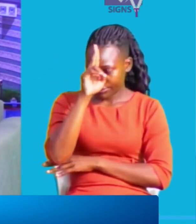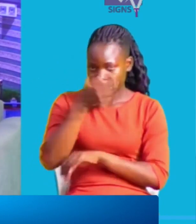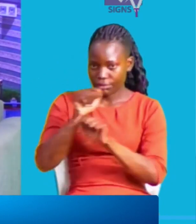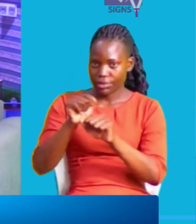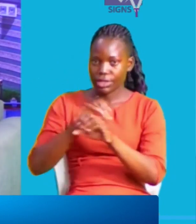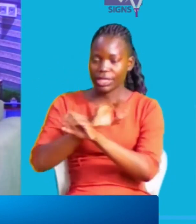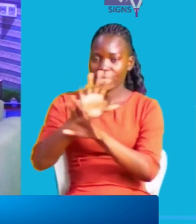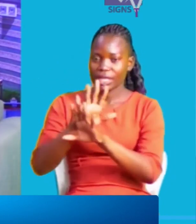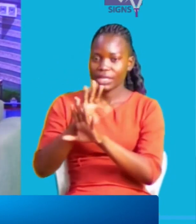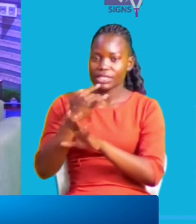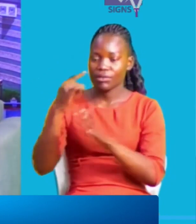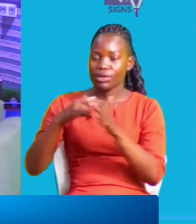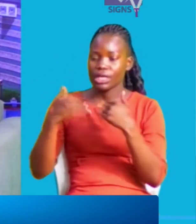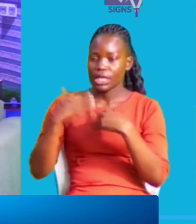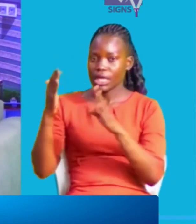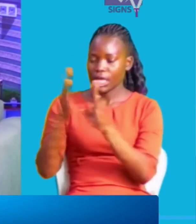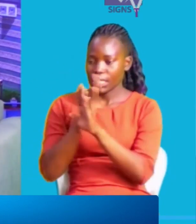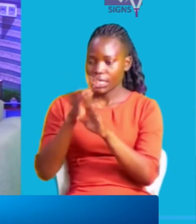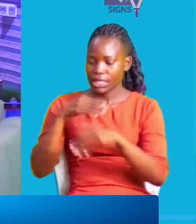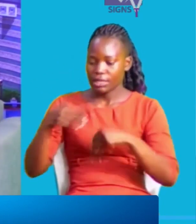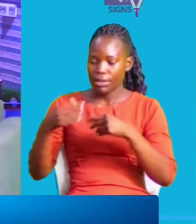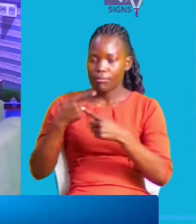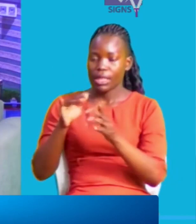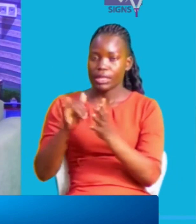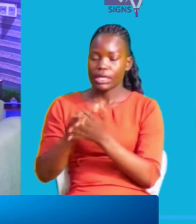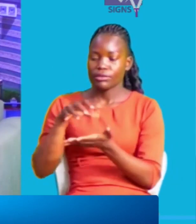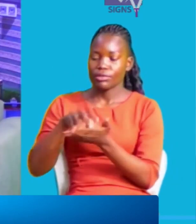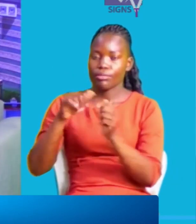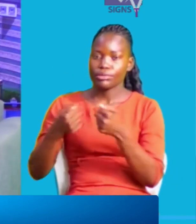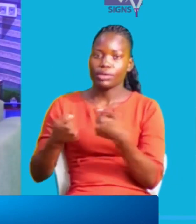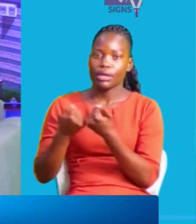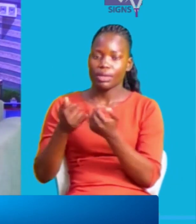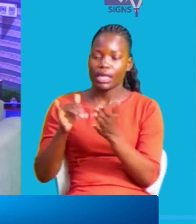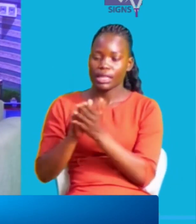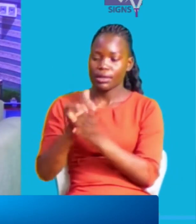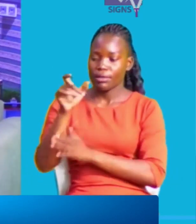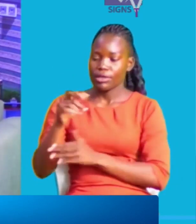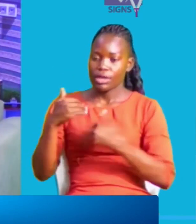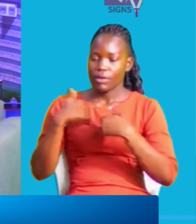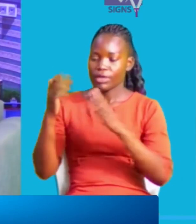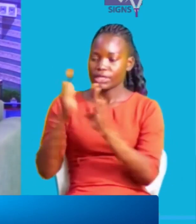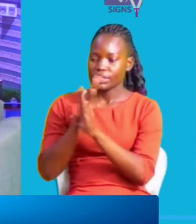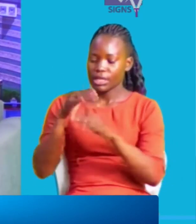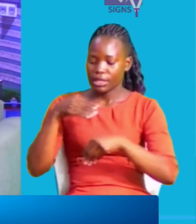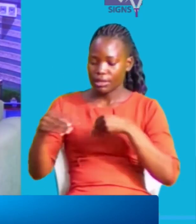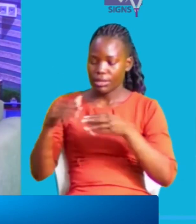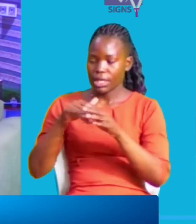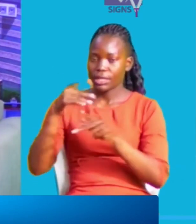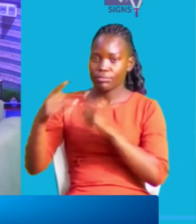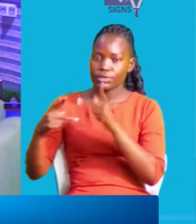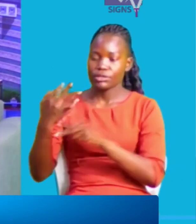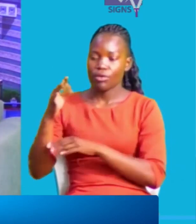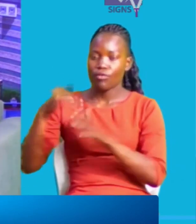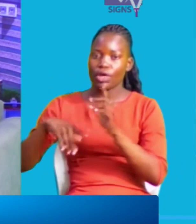clearly say probably had a hidden disability, but such situations could come up and that person has a hidden disability. In the process of